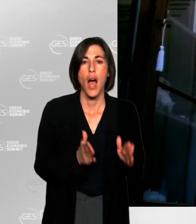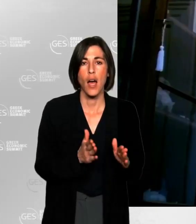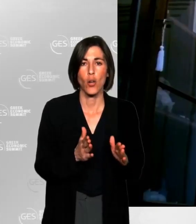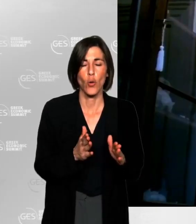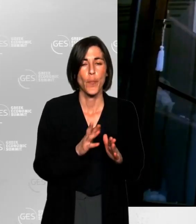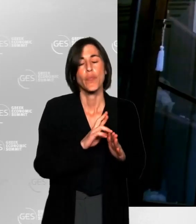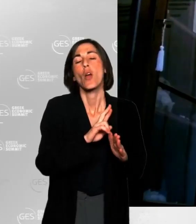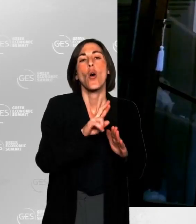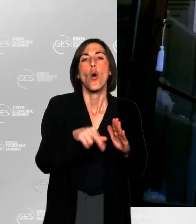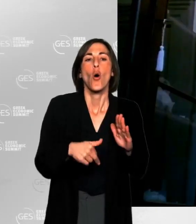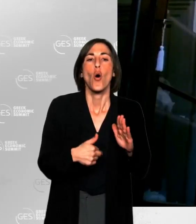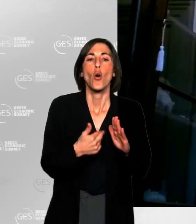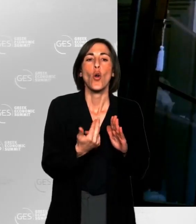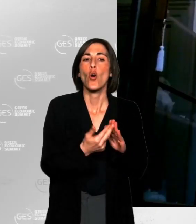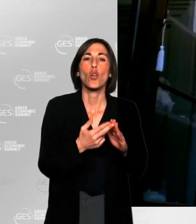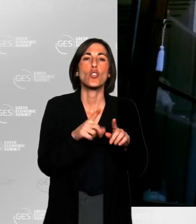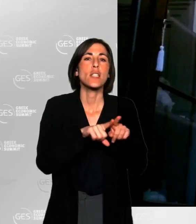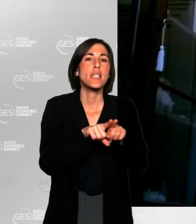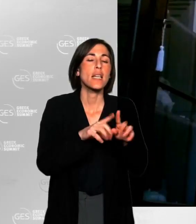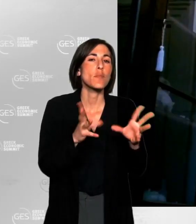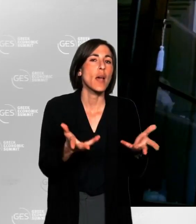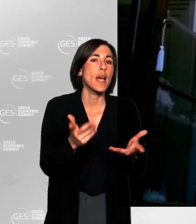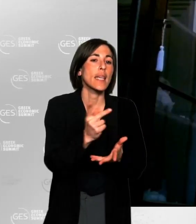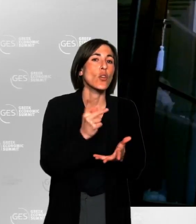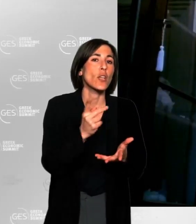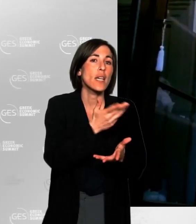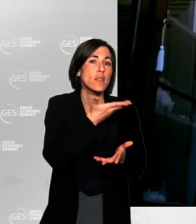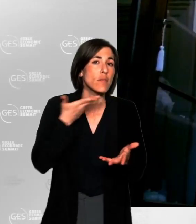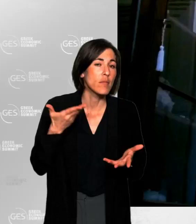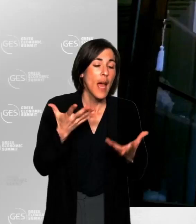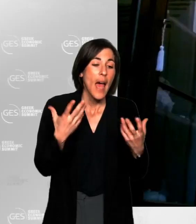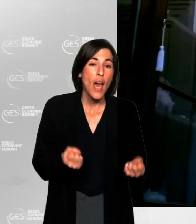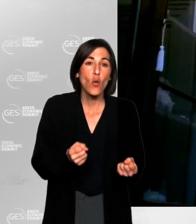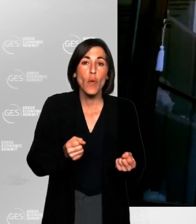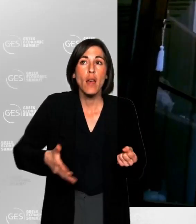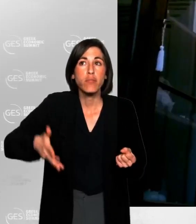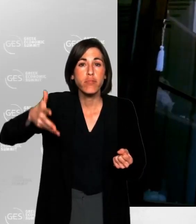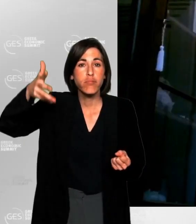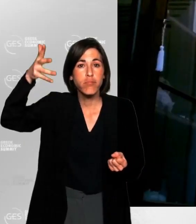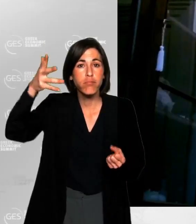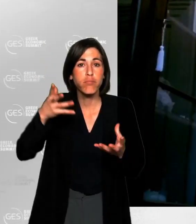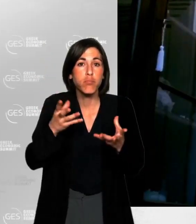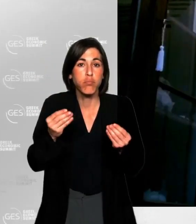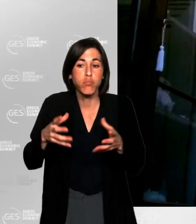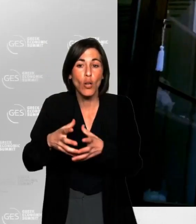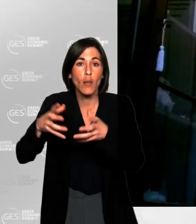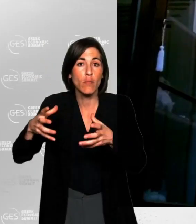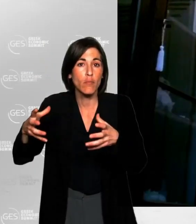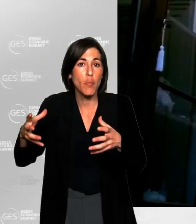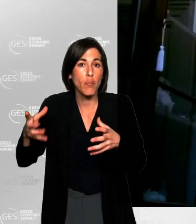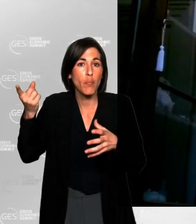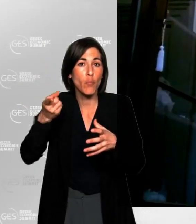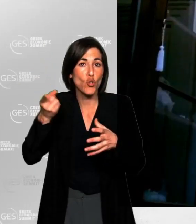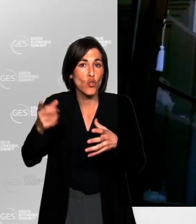we have aging populations and we do need to have a good pension system, I believe one that is based on a